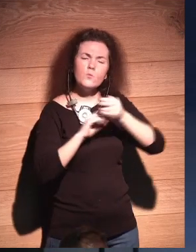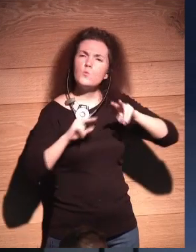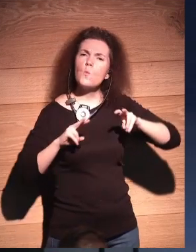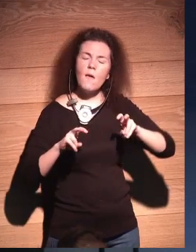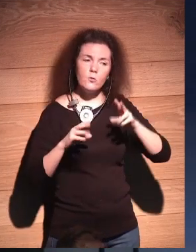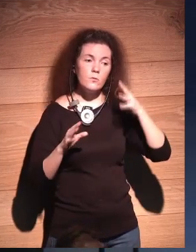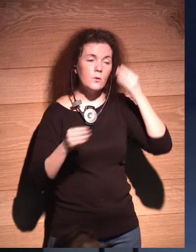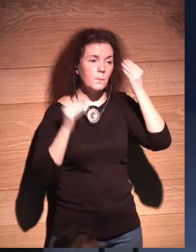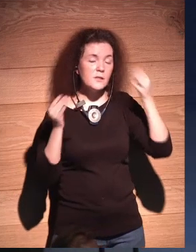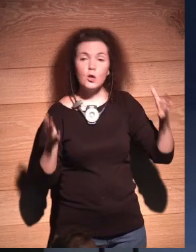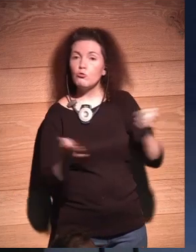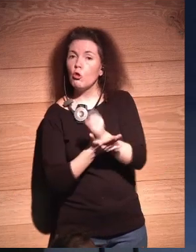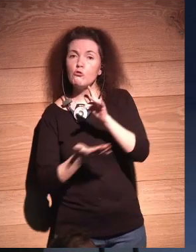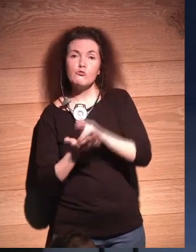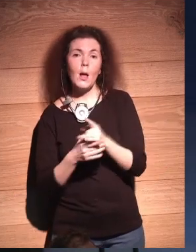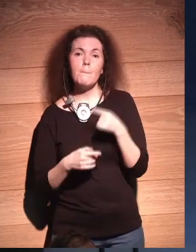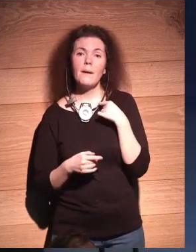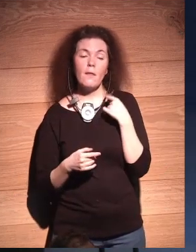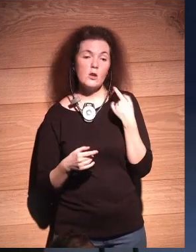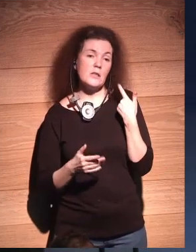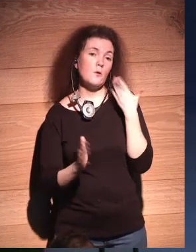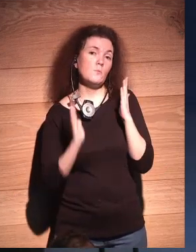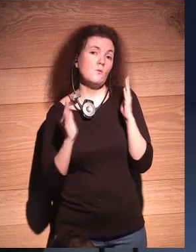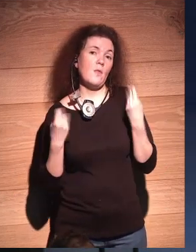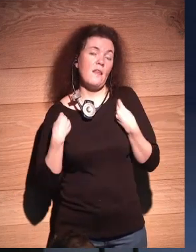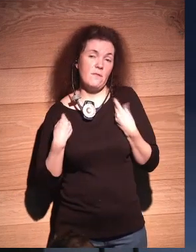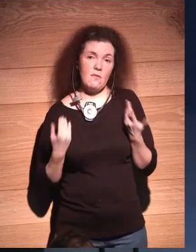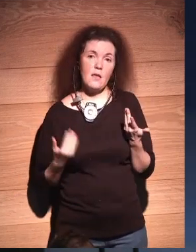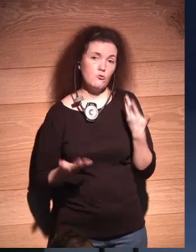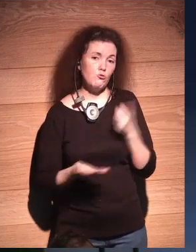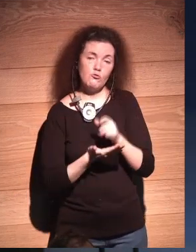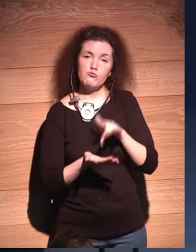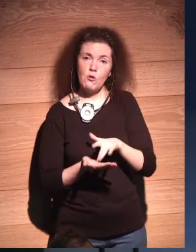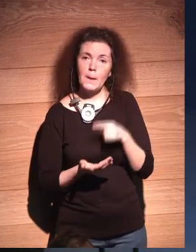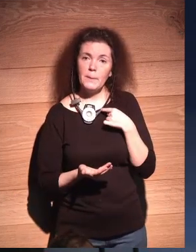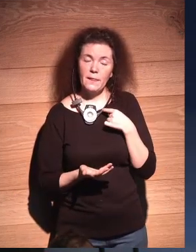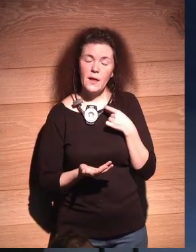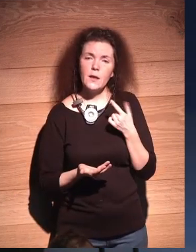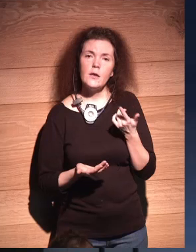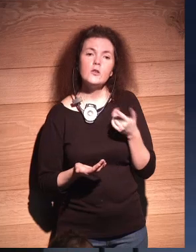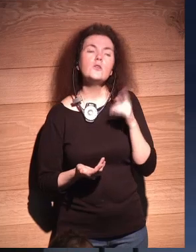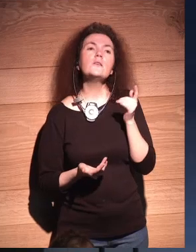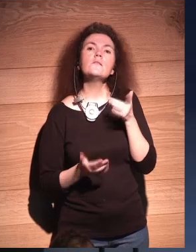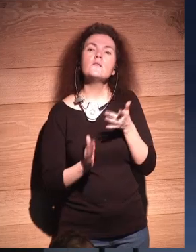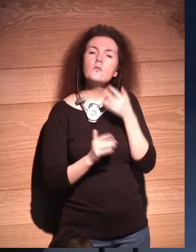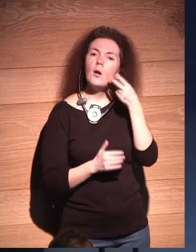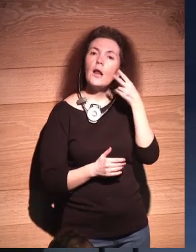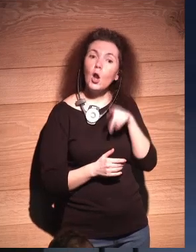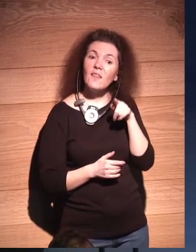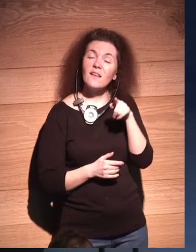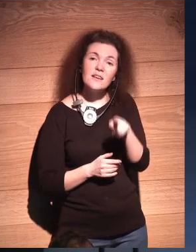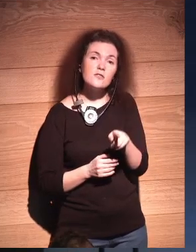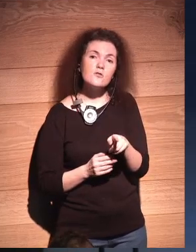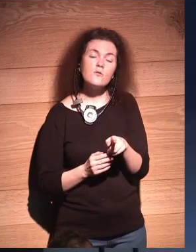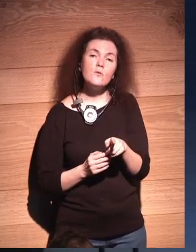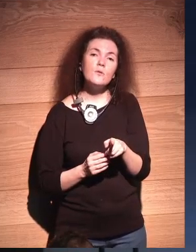losers, at one time or another, of course. And so just to acknowledge that and to feel for